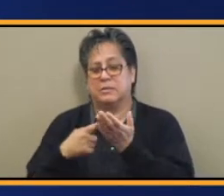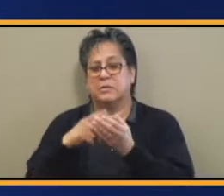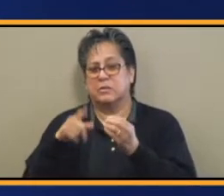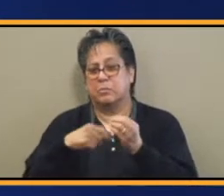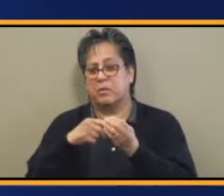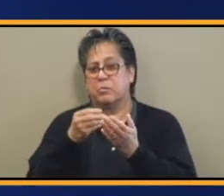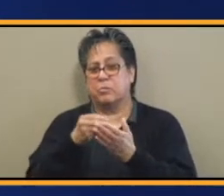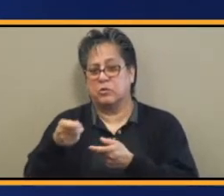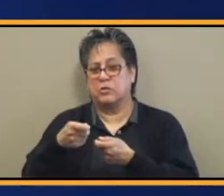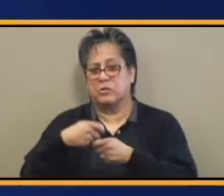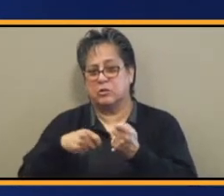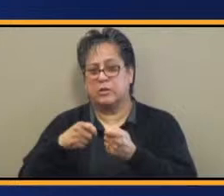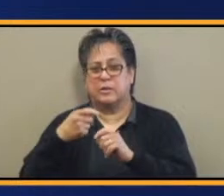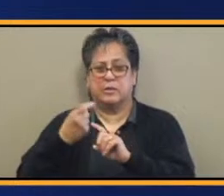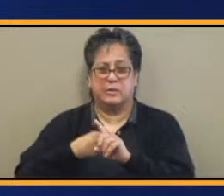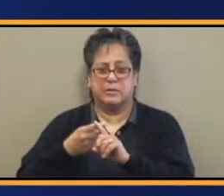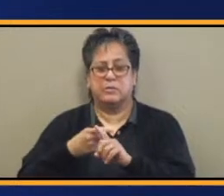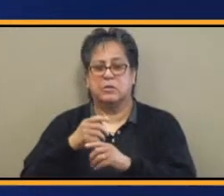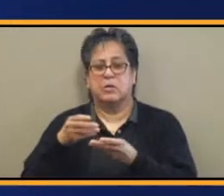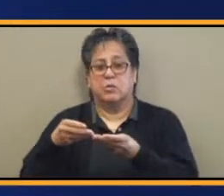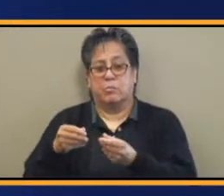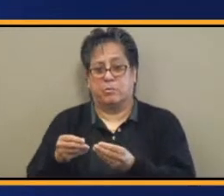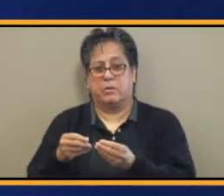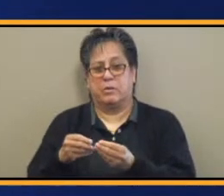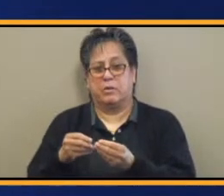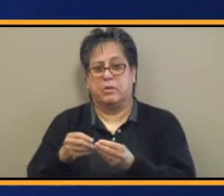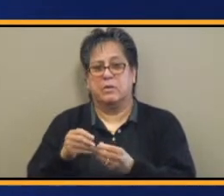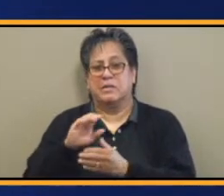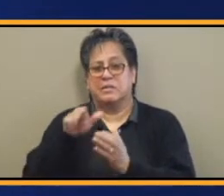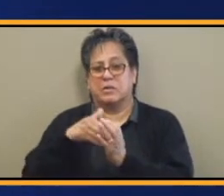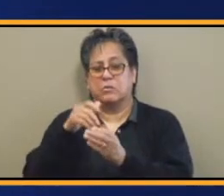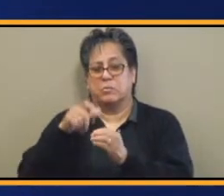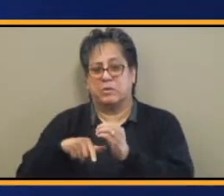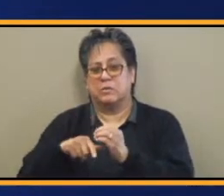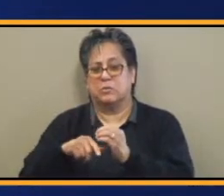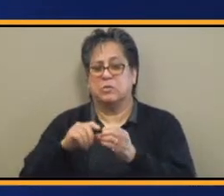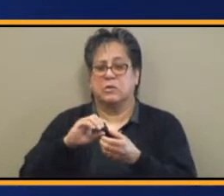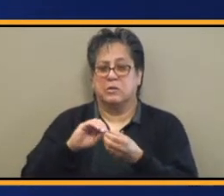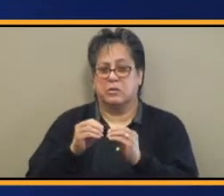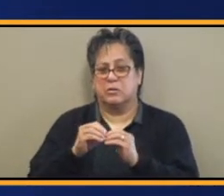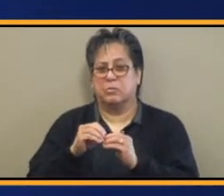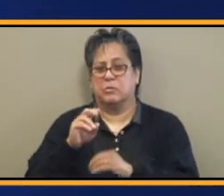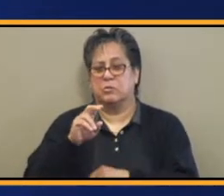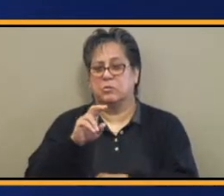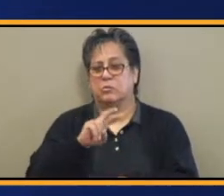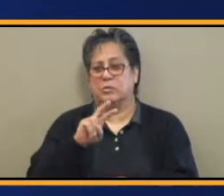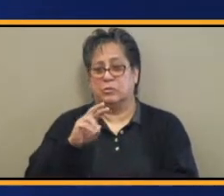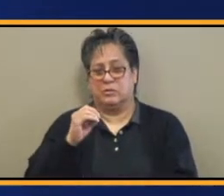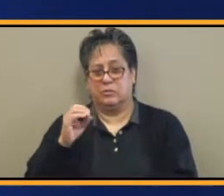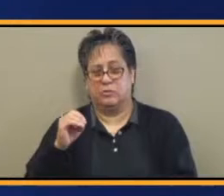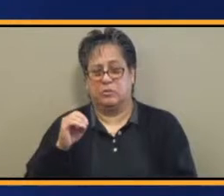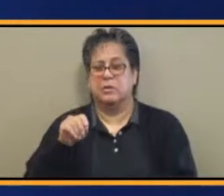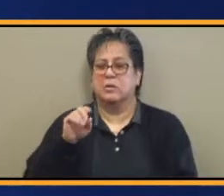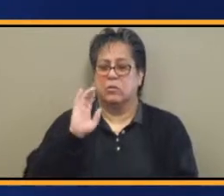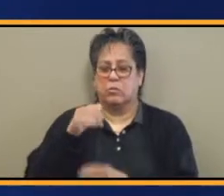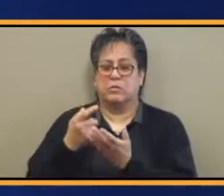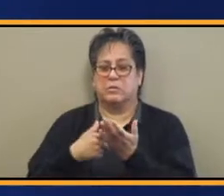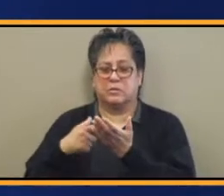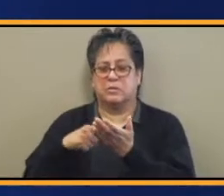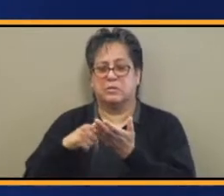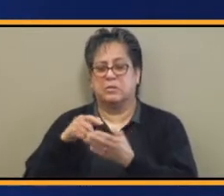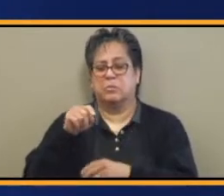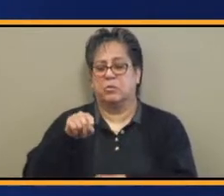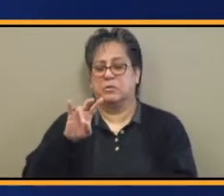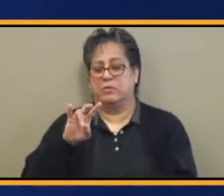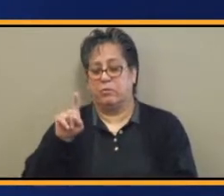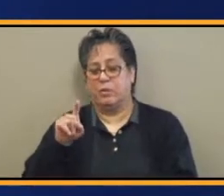the Purchase Exchange Lease or Value of Real Property Located in Central El Paso, HQ Number 24-2200 under 551.071